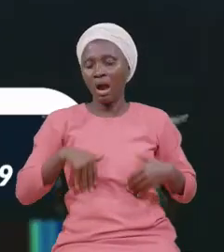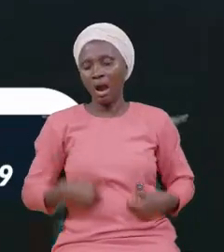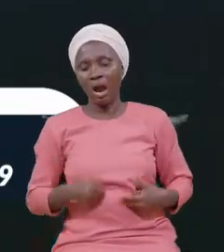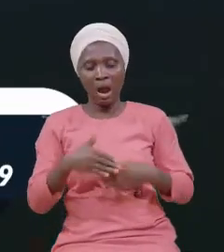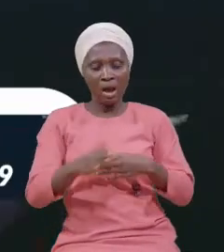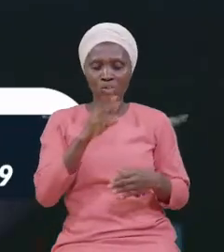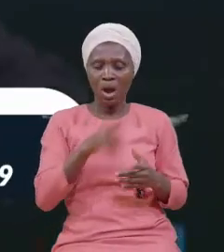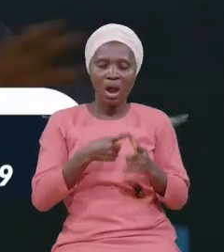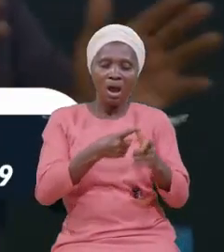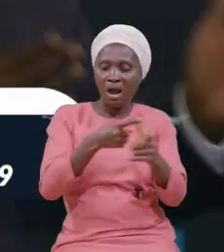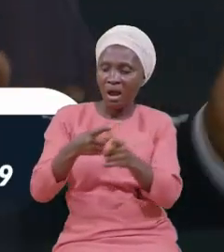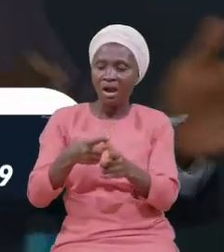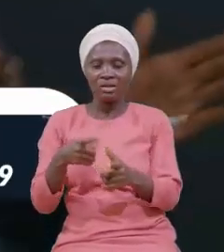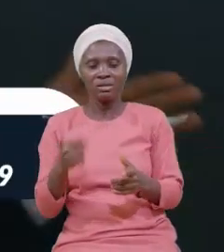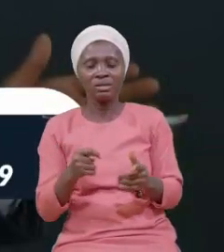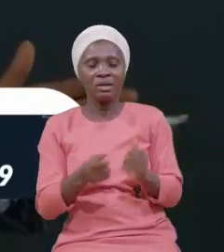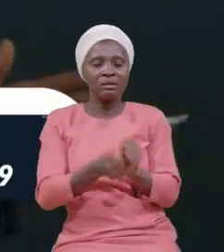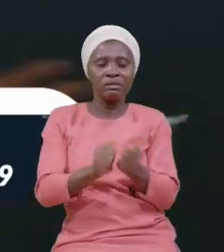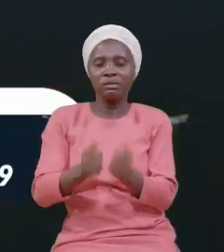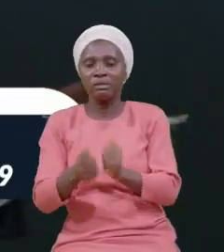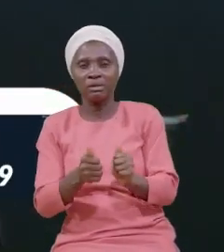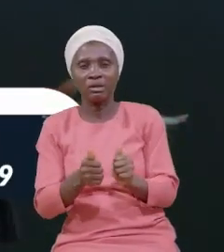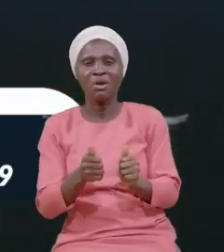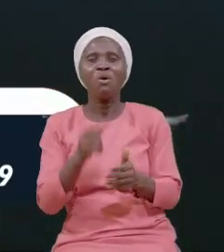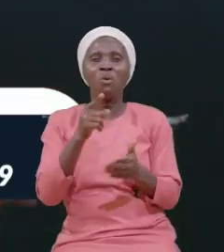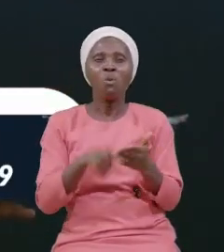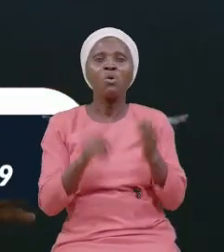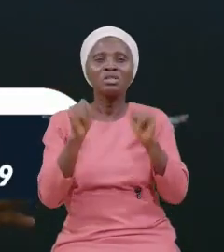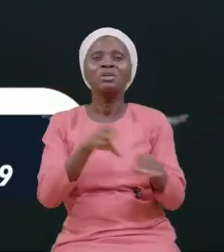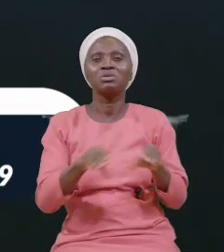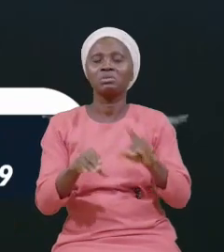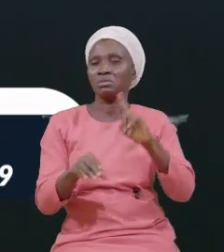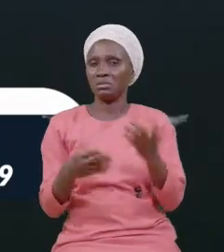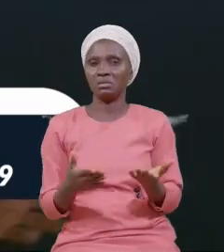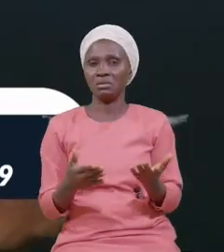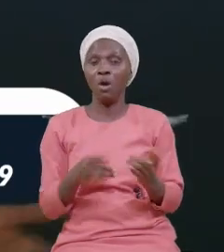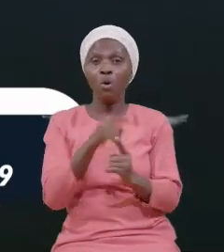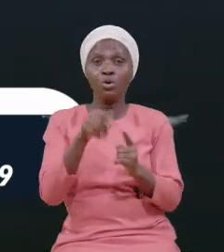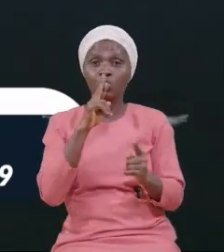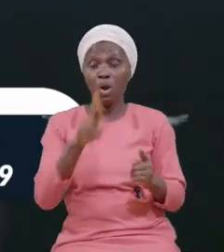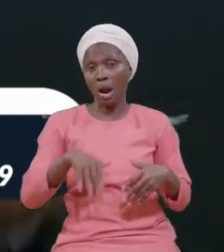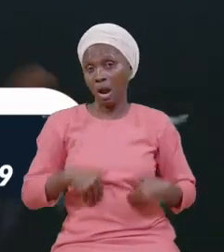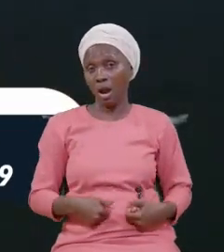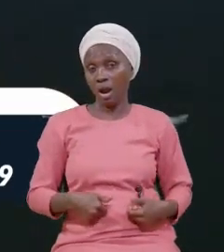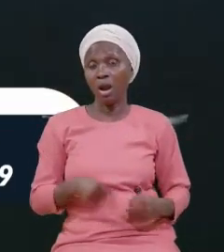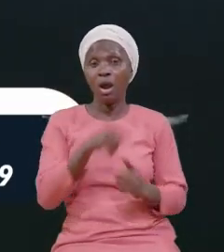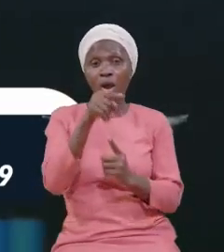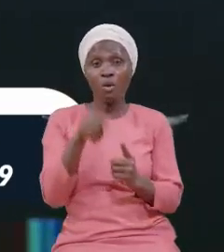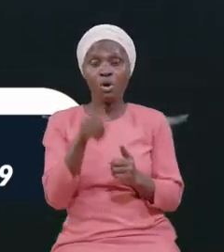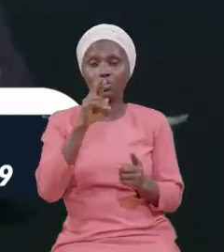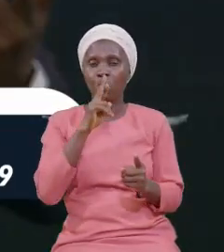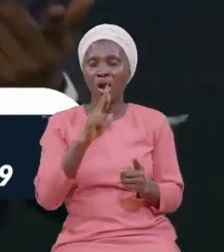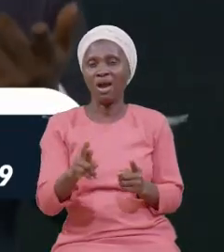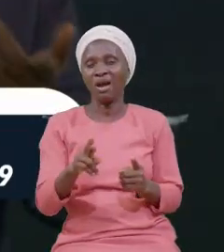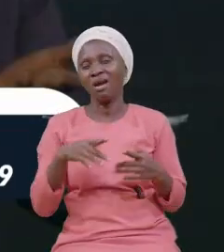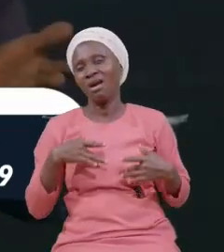tired? But then, when you are tired, fagged out, when you are tired, exhausted, he,